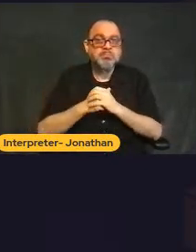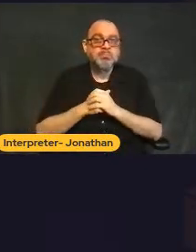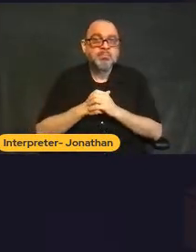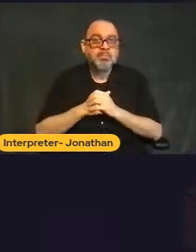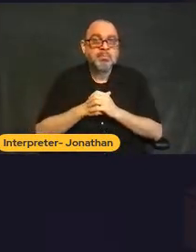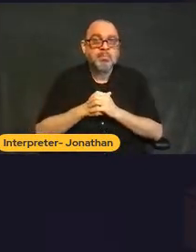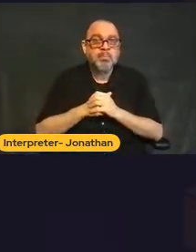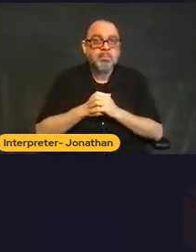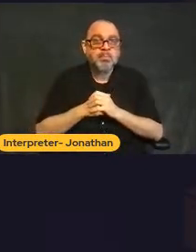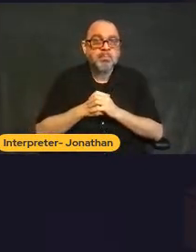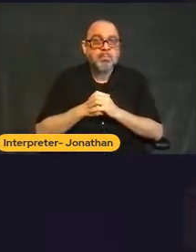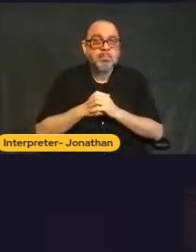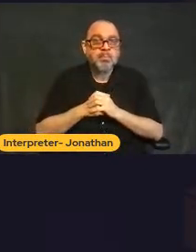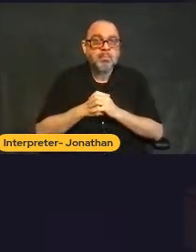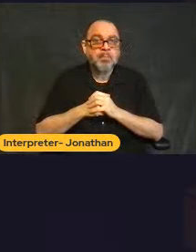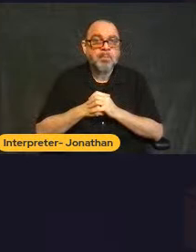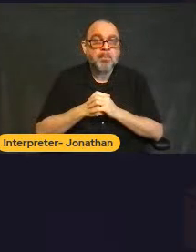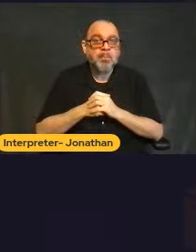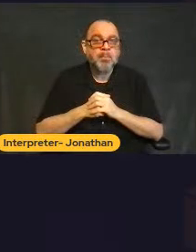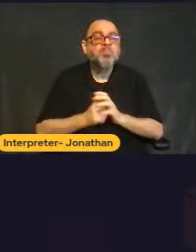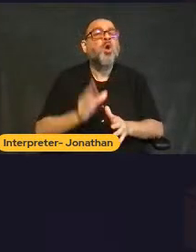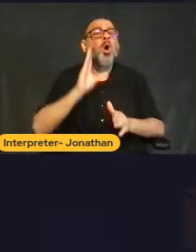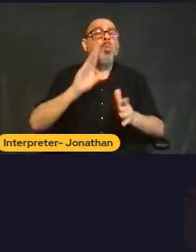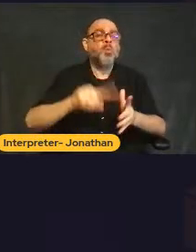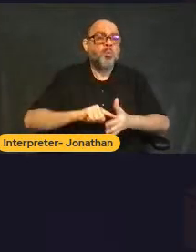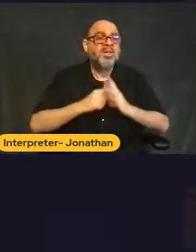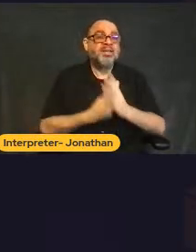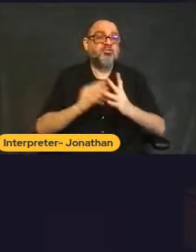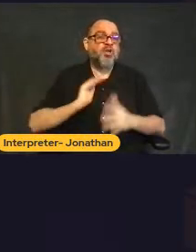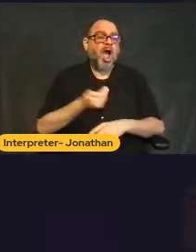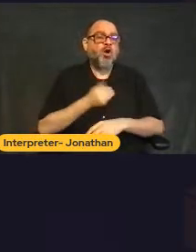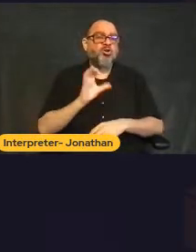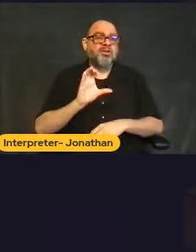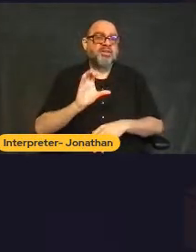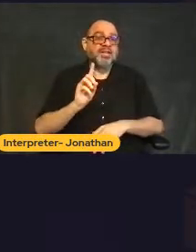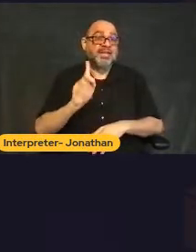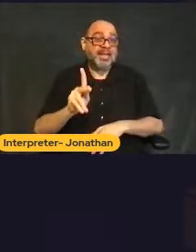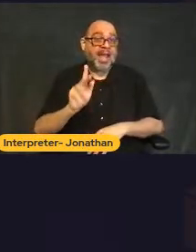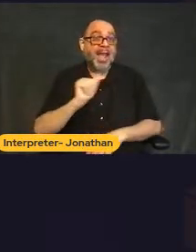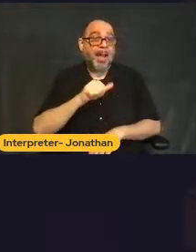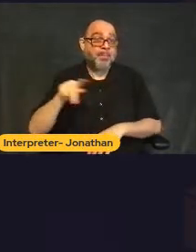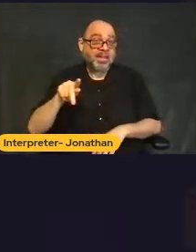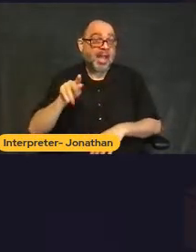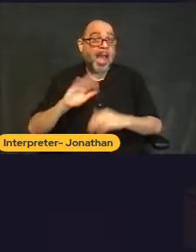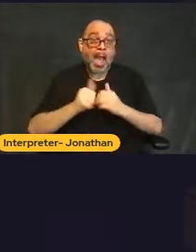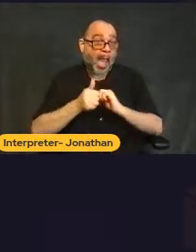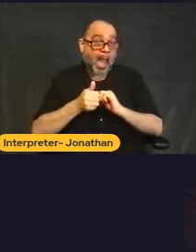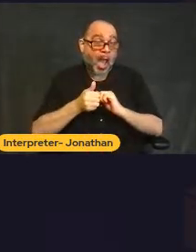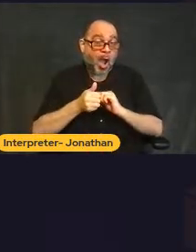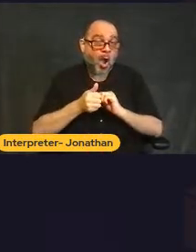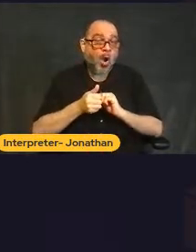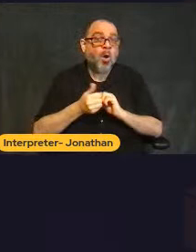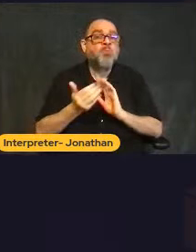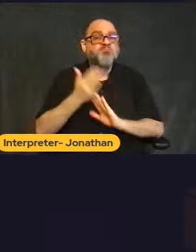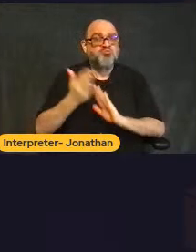And we'll initialize our CDK application by running CDK